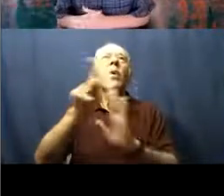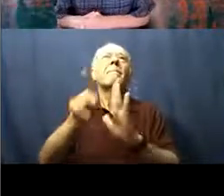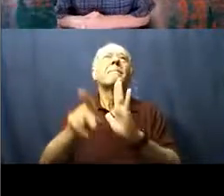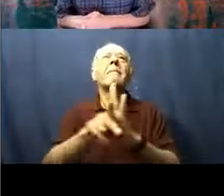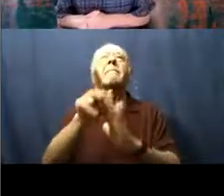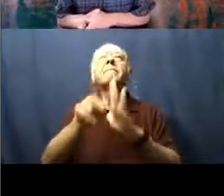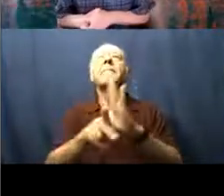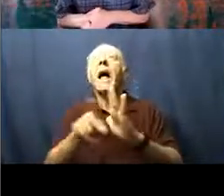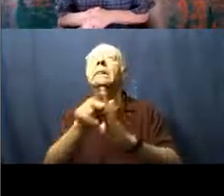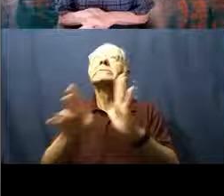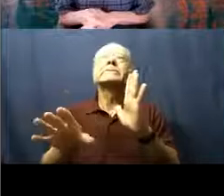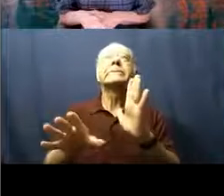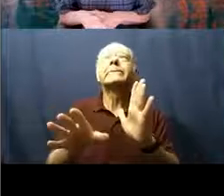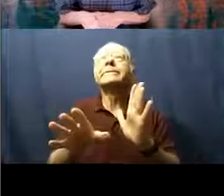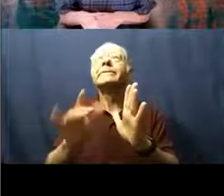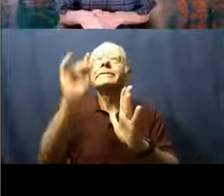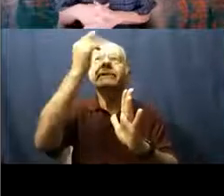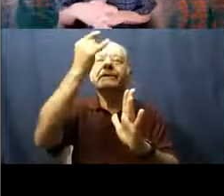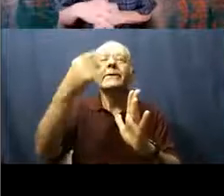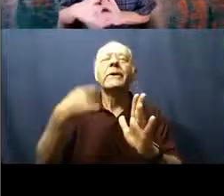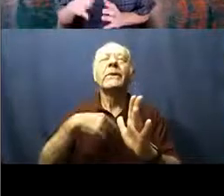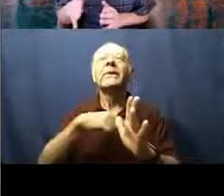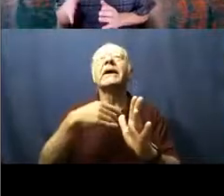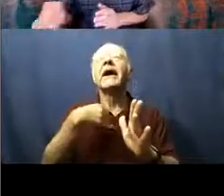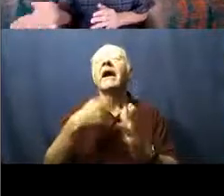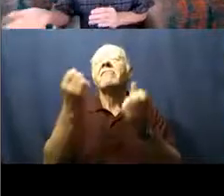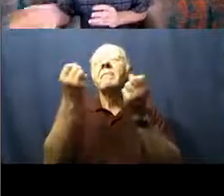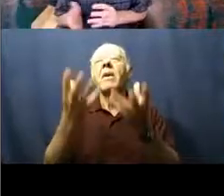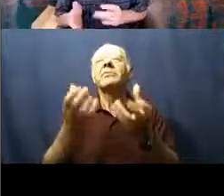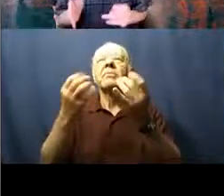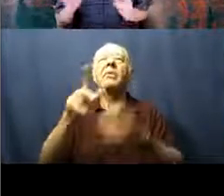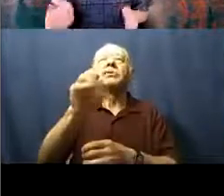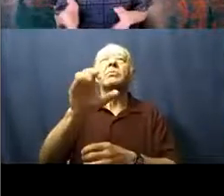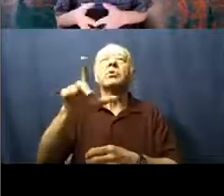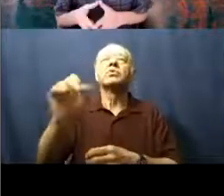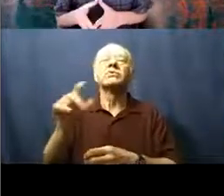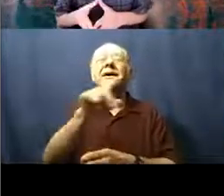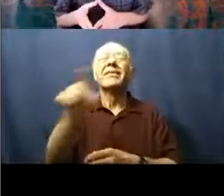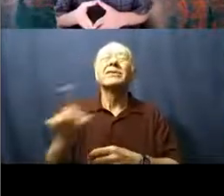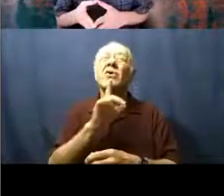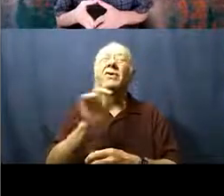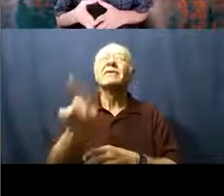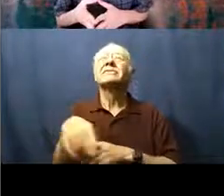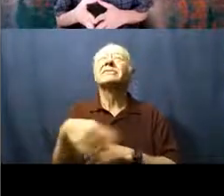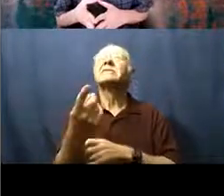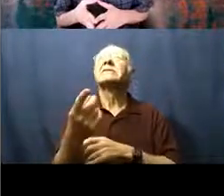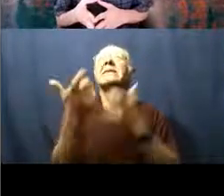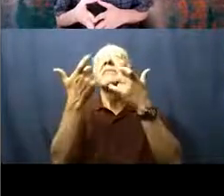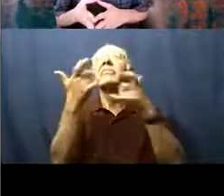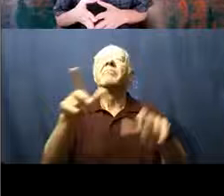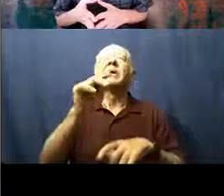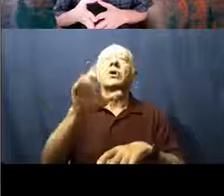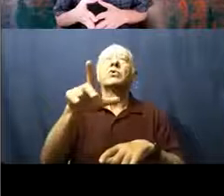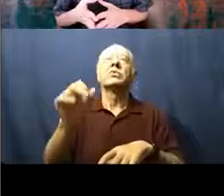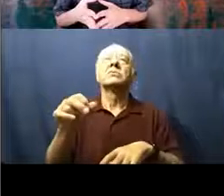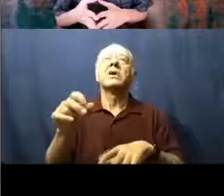inclined to understand. We have multiple tools. These are really just the big ones.